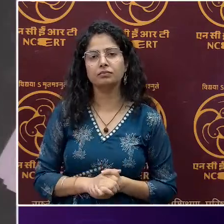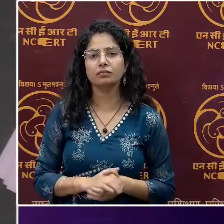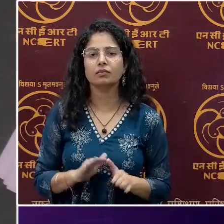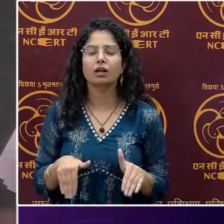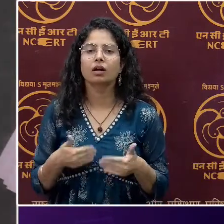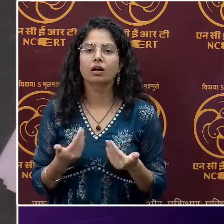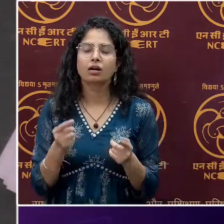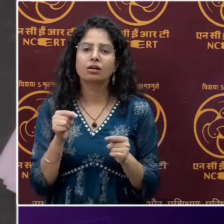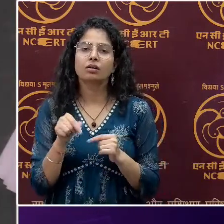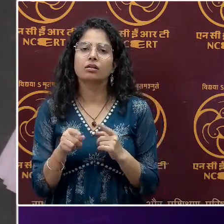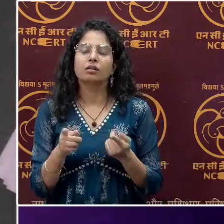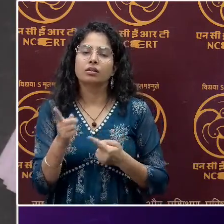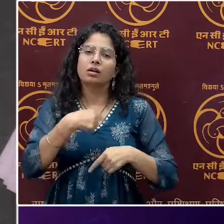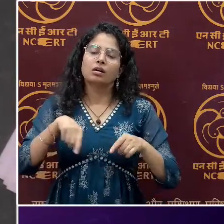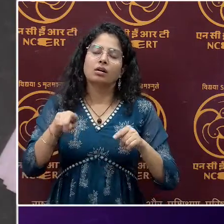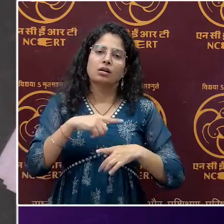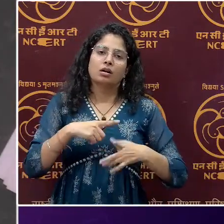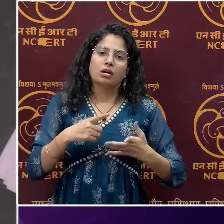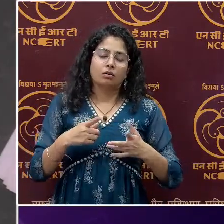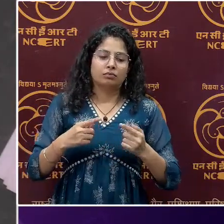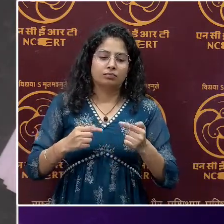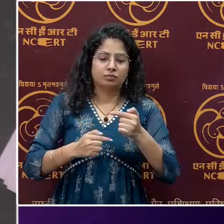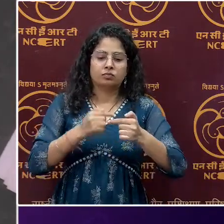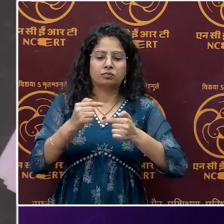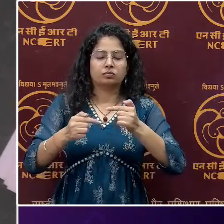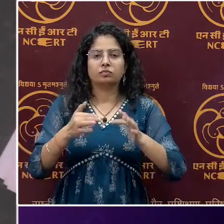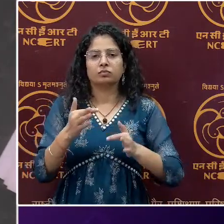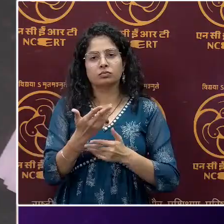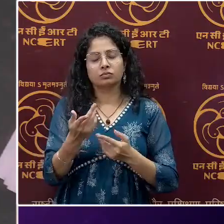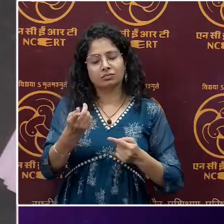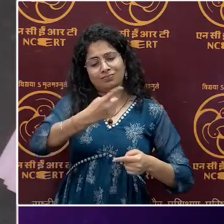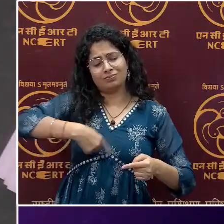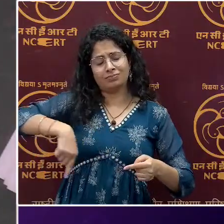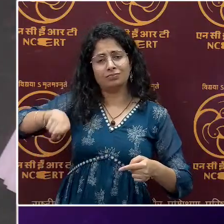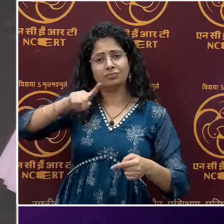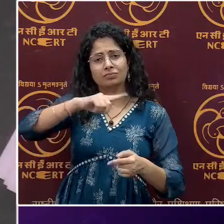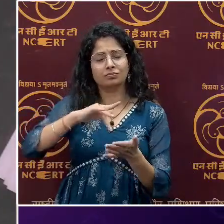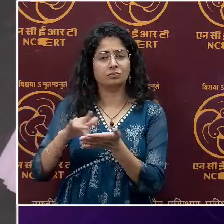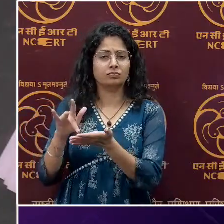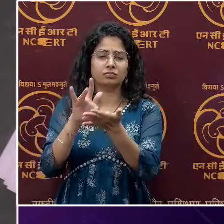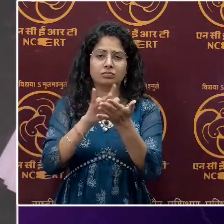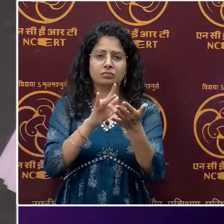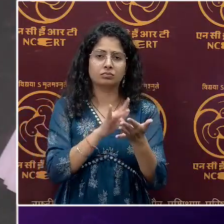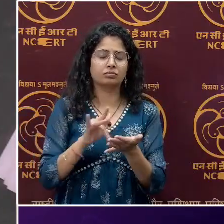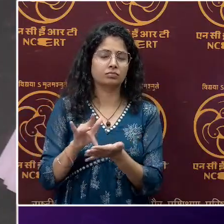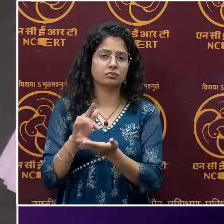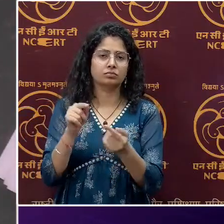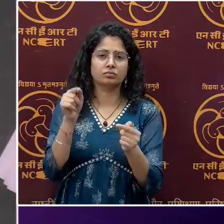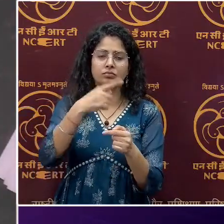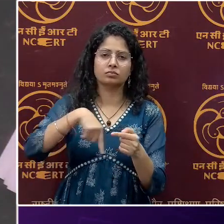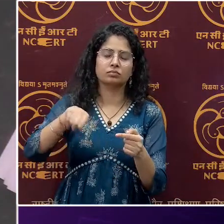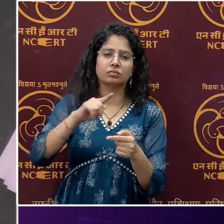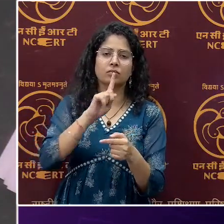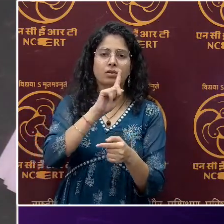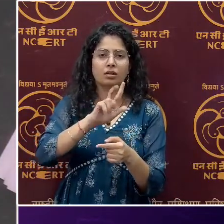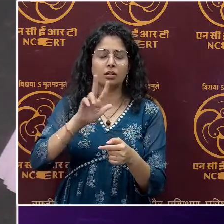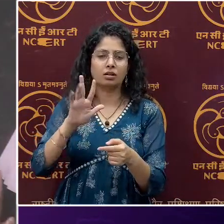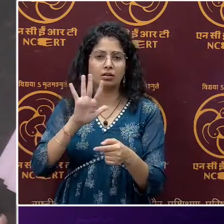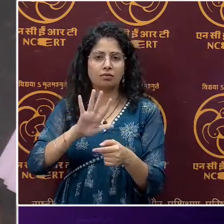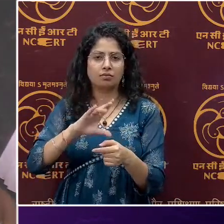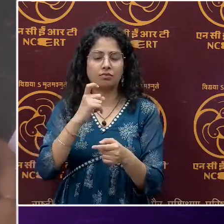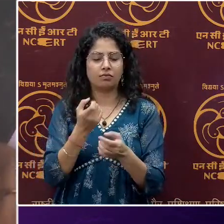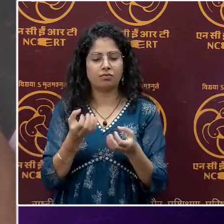how it all came in line. Everywhere where arrow is there, 1857